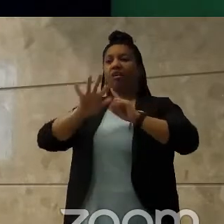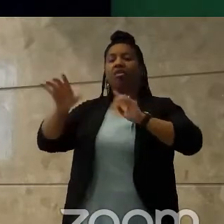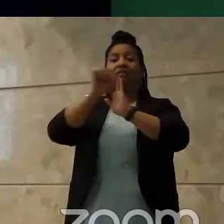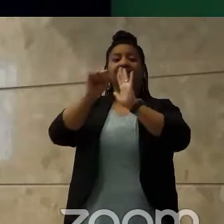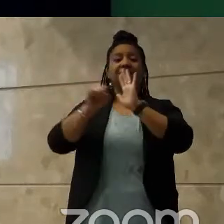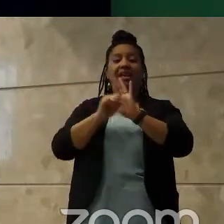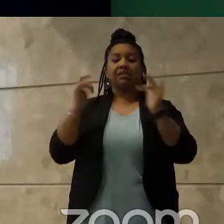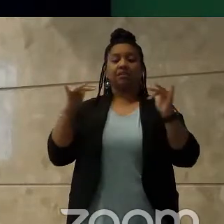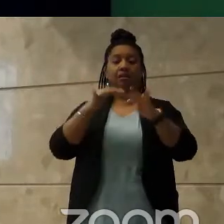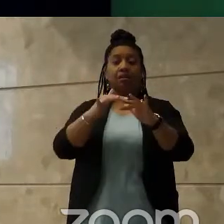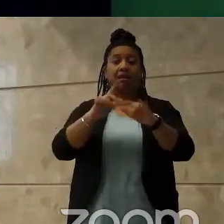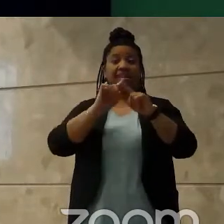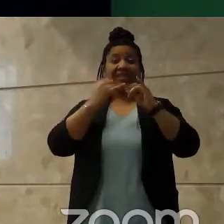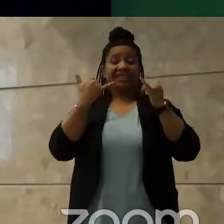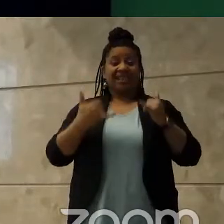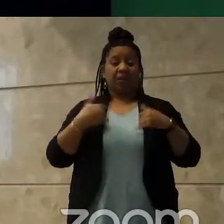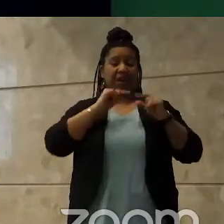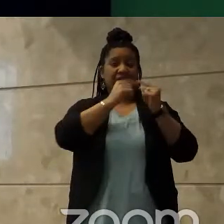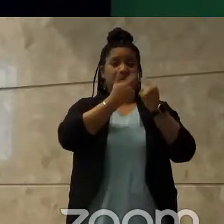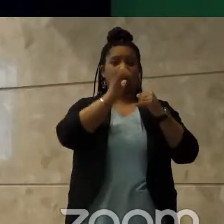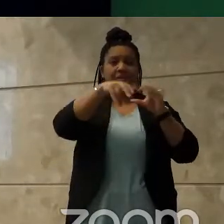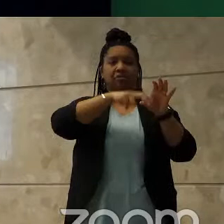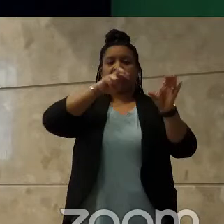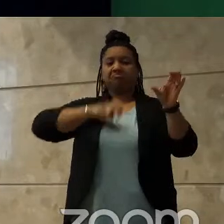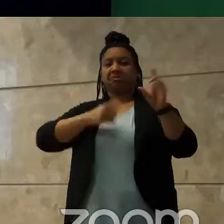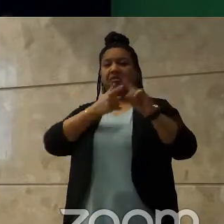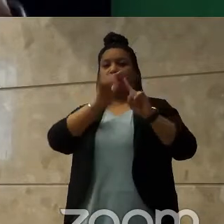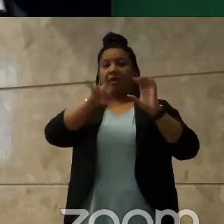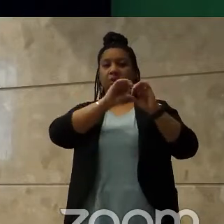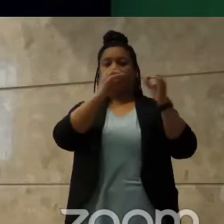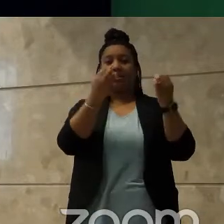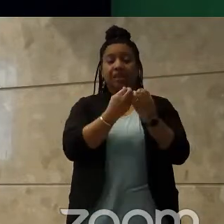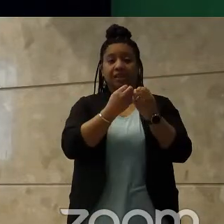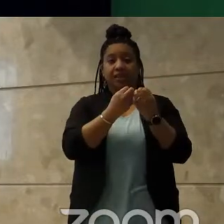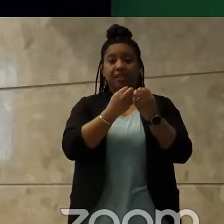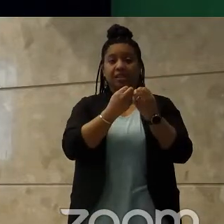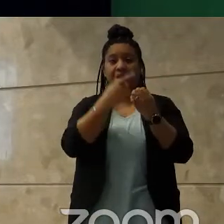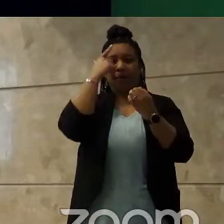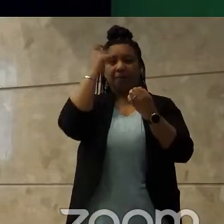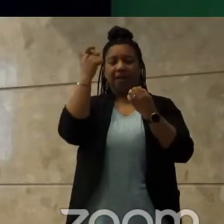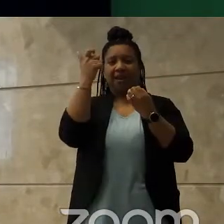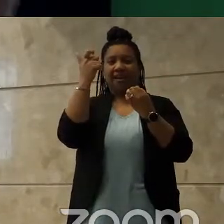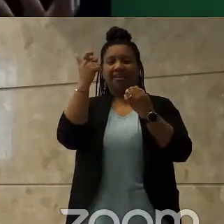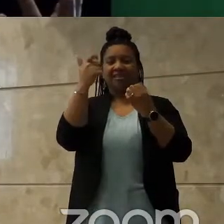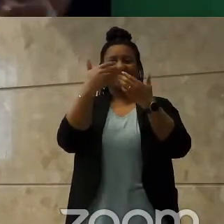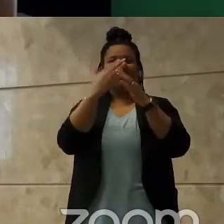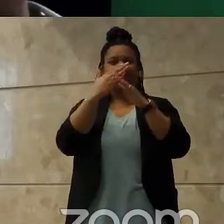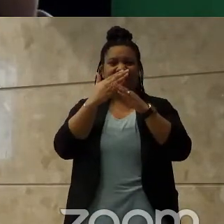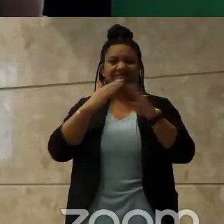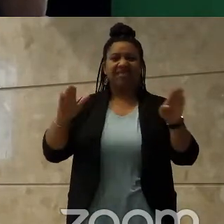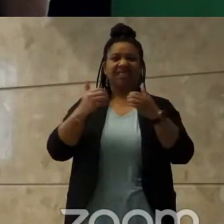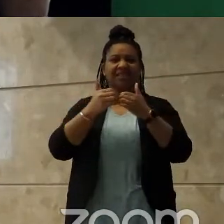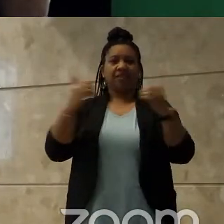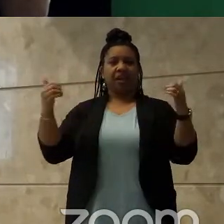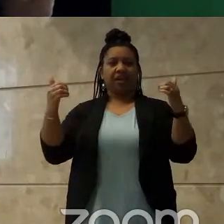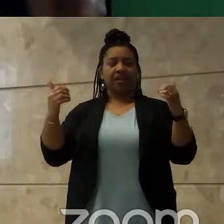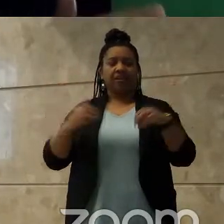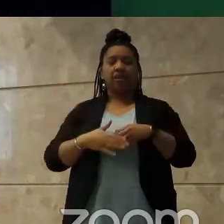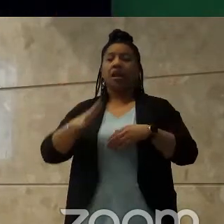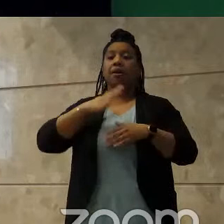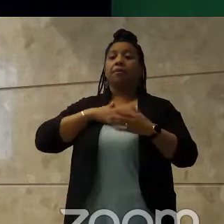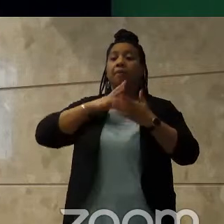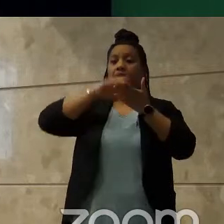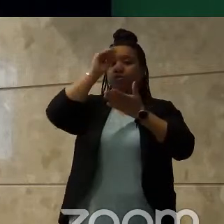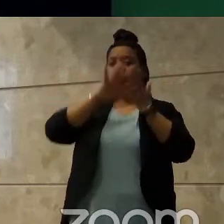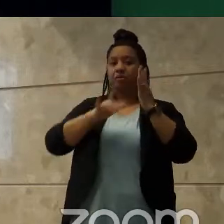Now there are groups that have pulled out of that organization because of the split. And my students would say this, Doc,